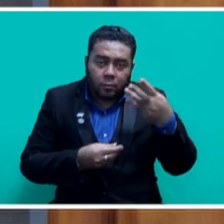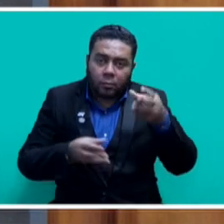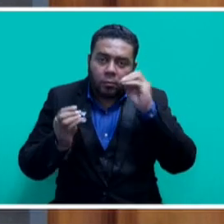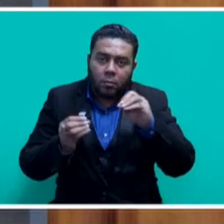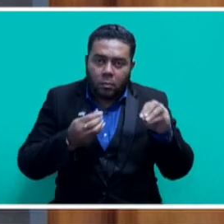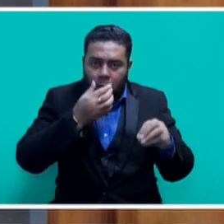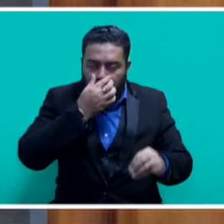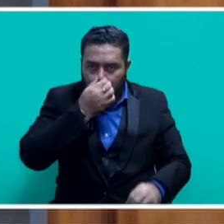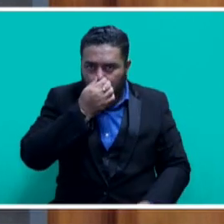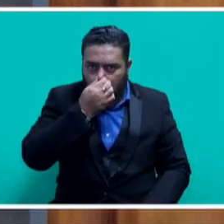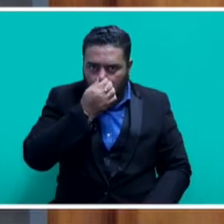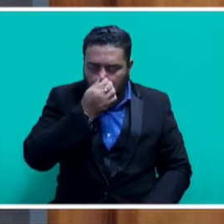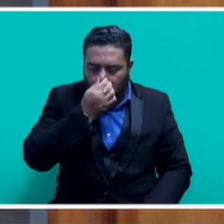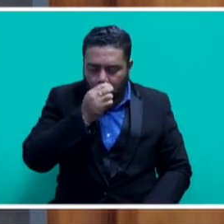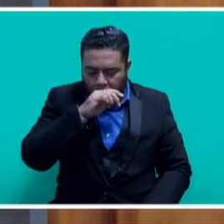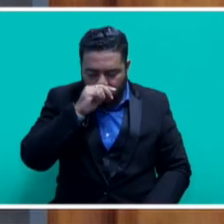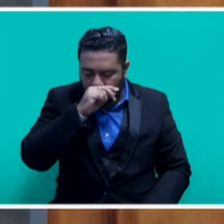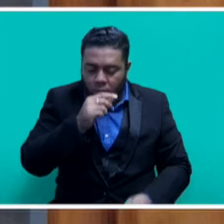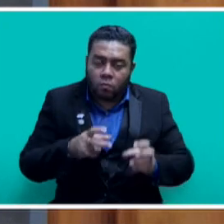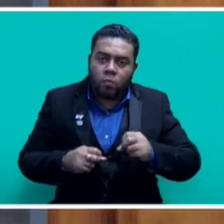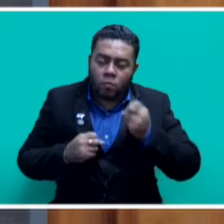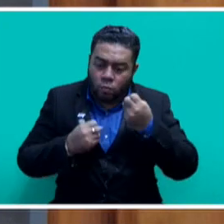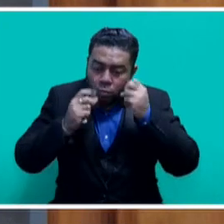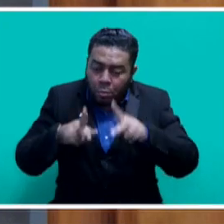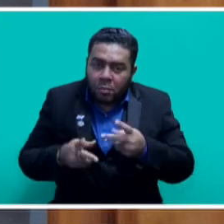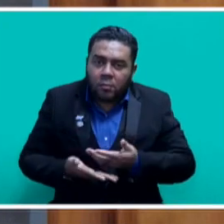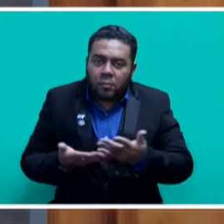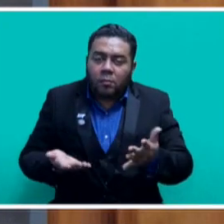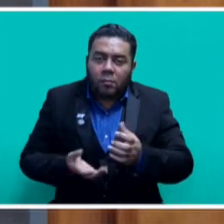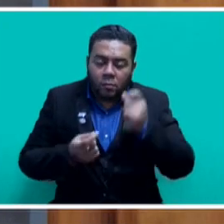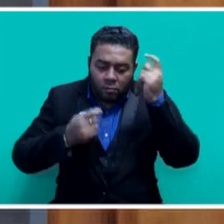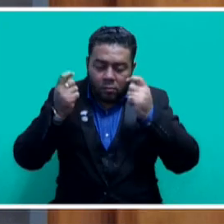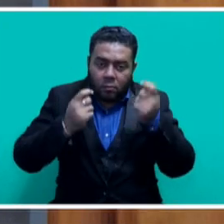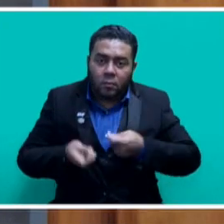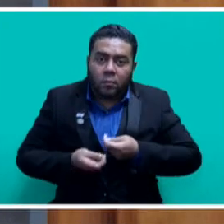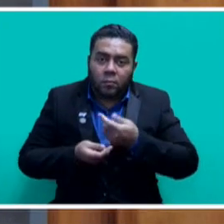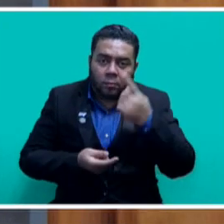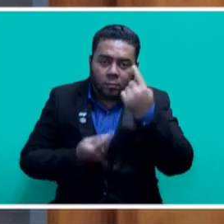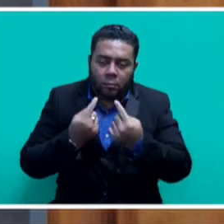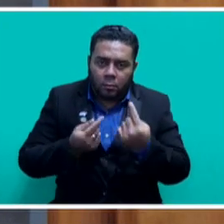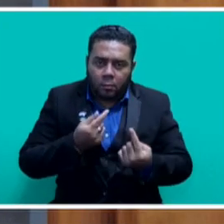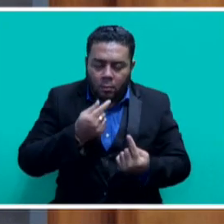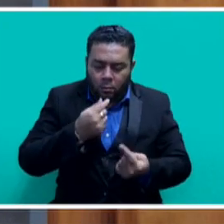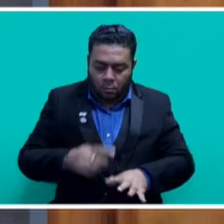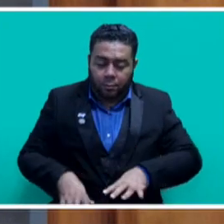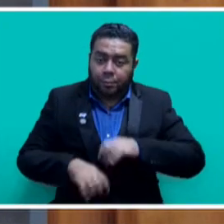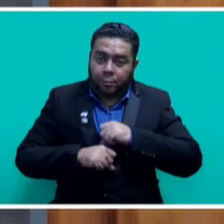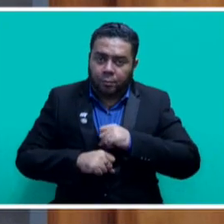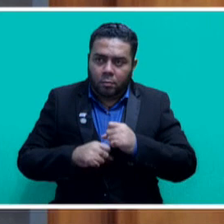environment whereby they are exposed to opportunity to express themselves